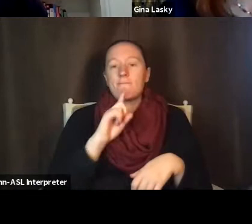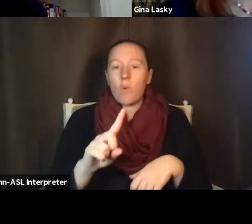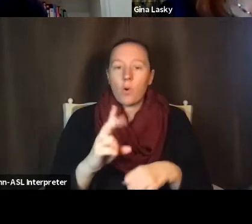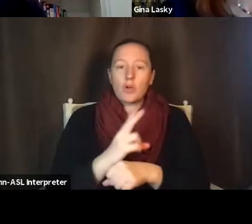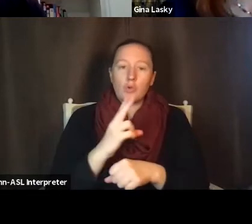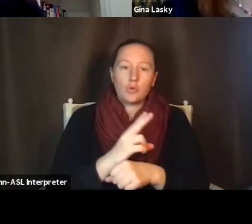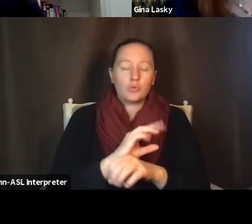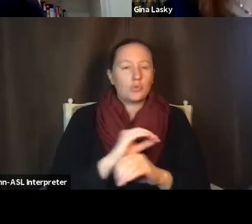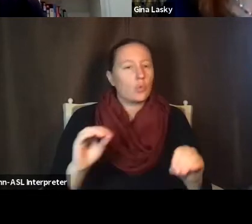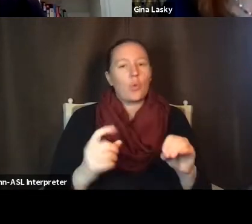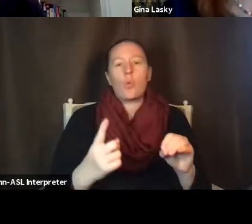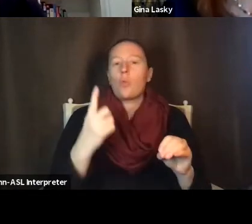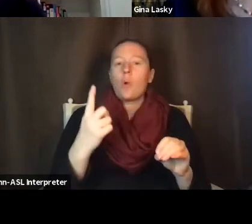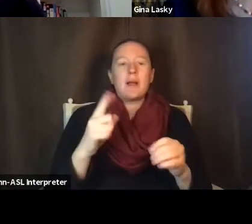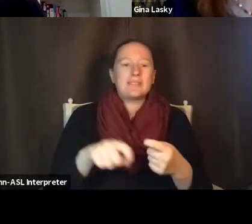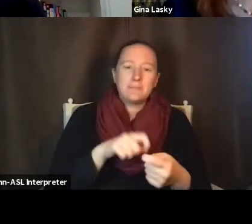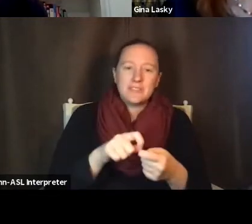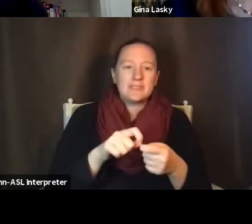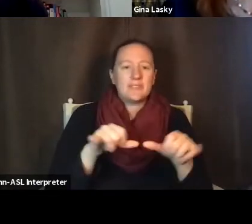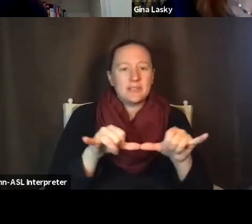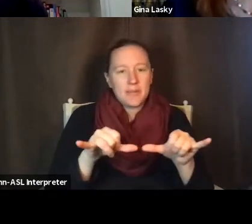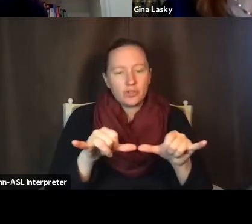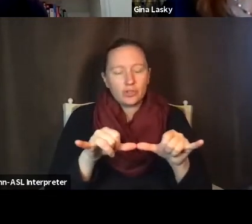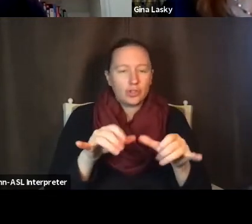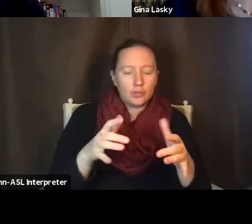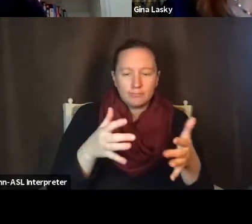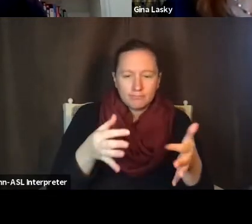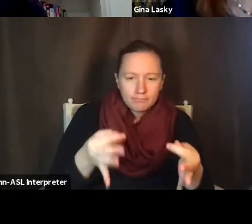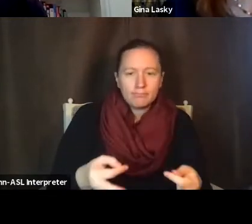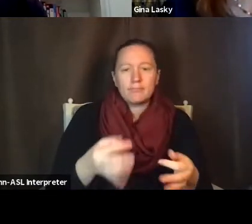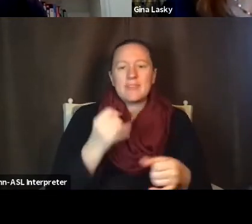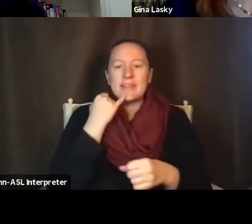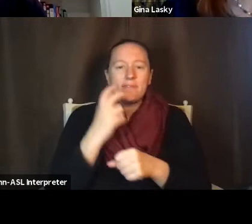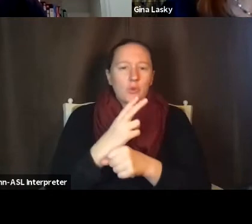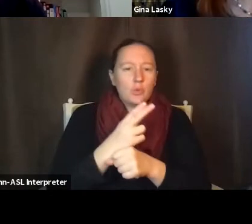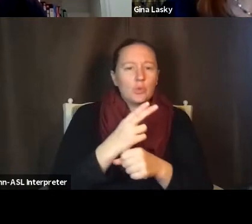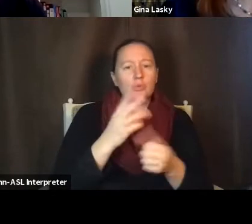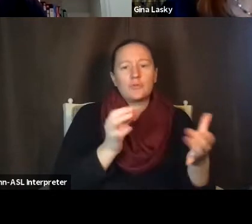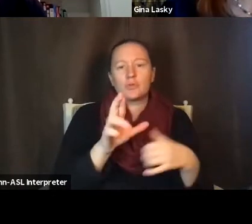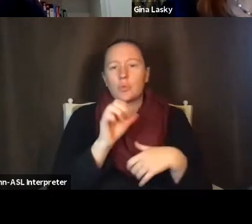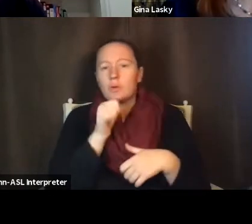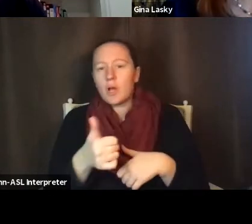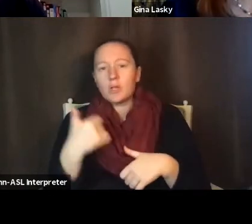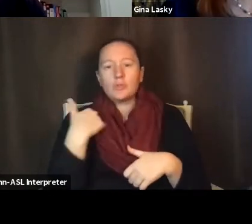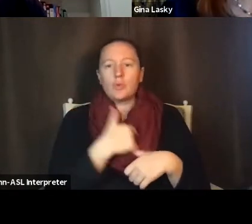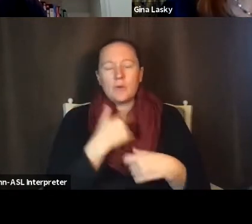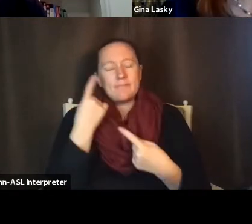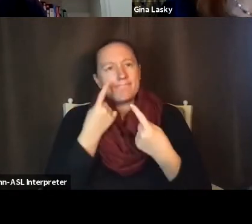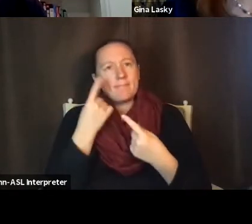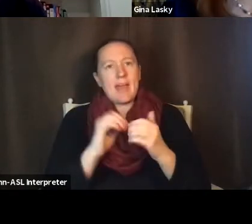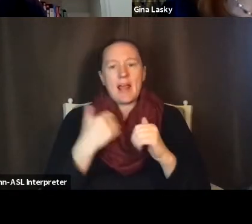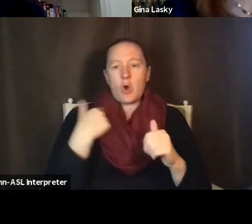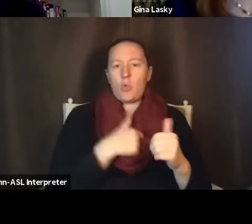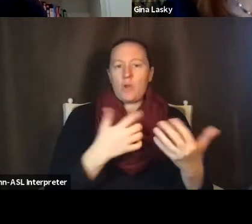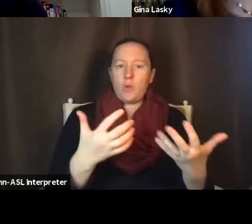one defined measure for service utilization. So really thinking about how we want to do that as a state